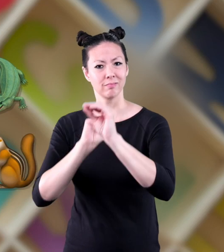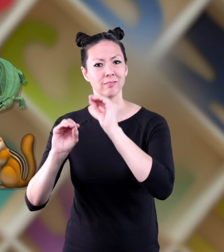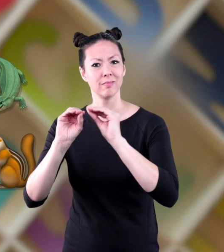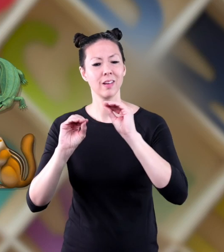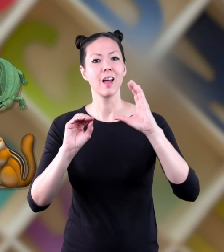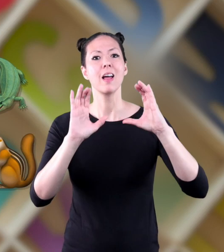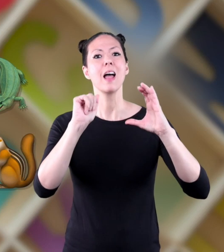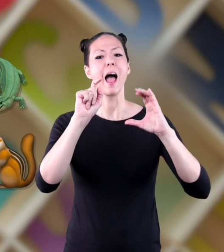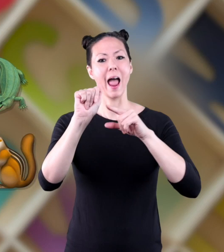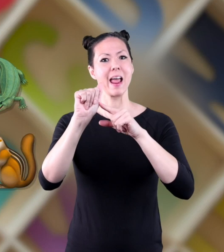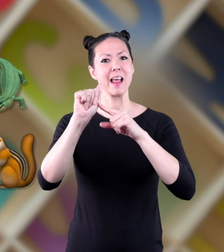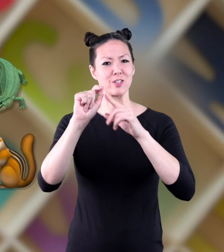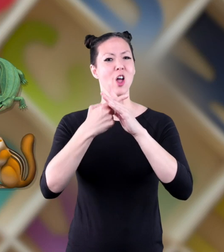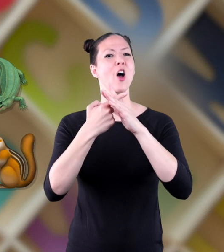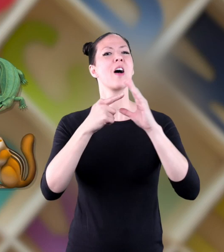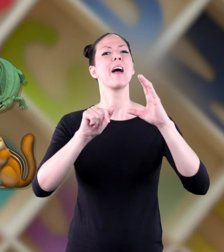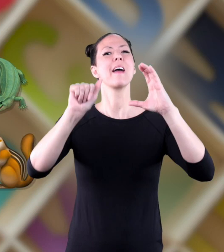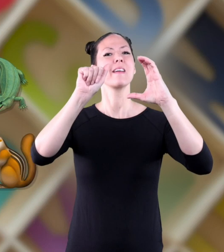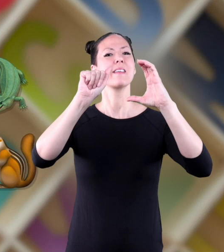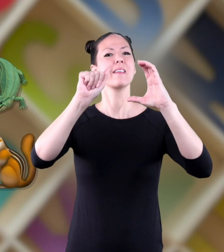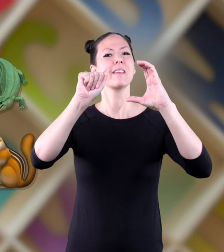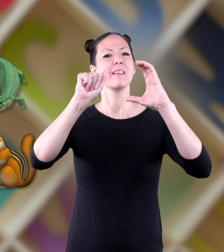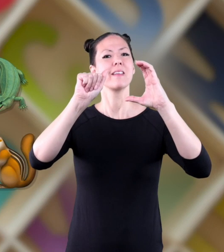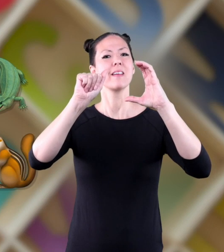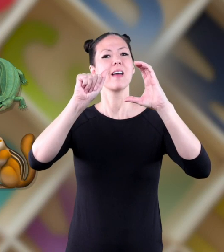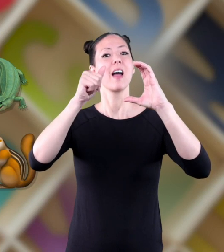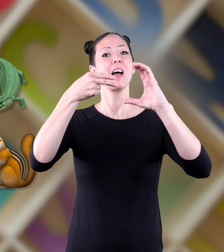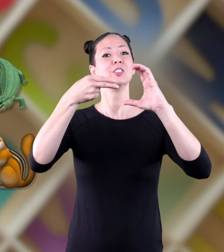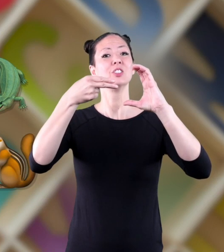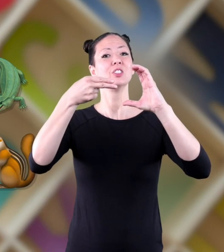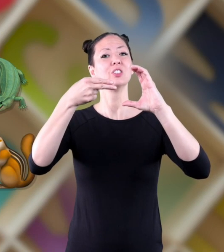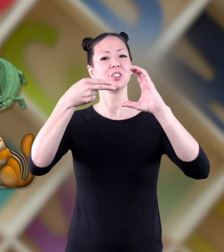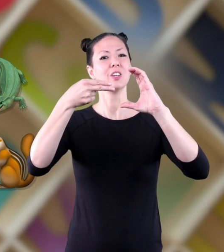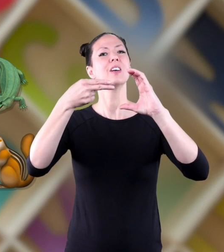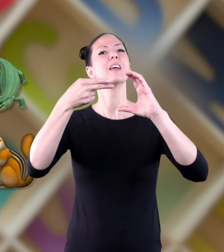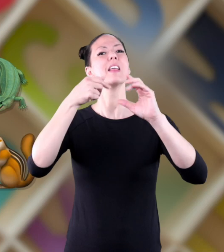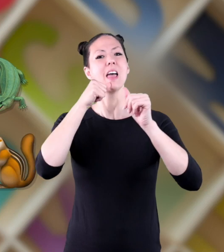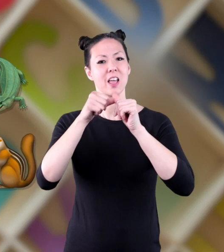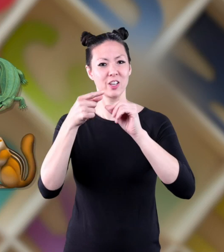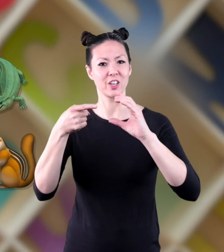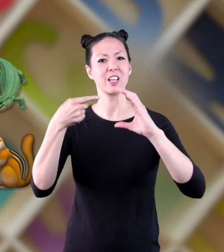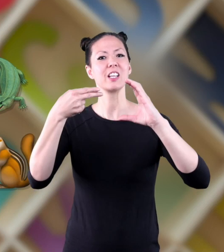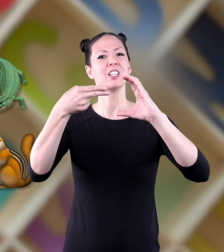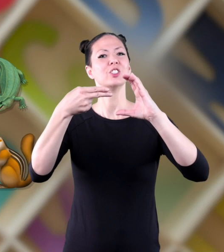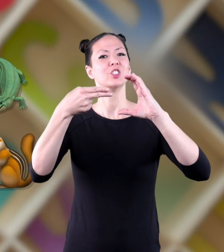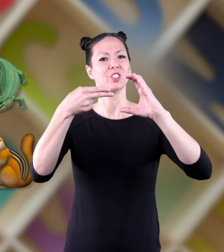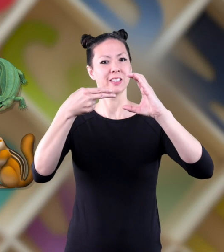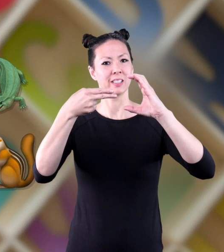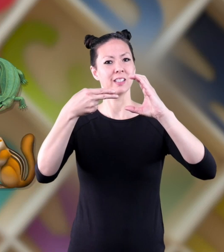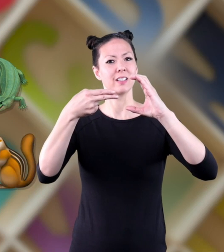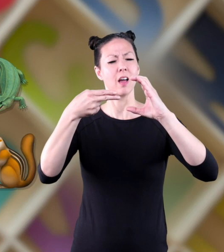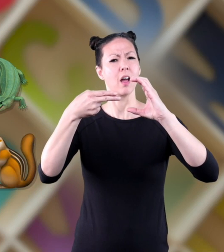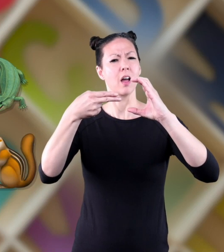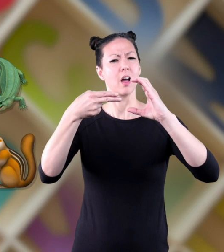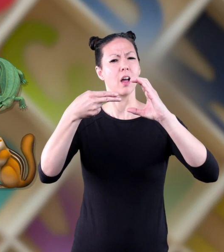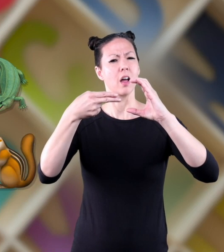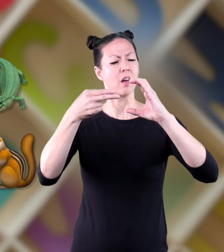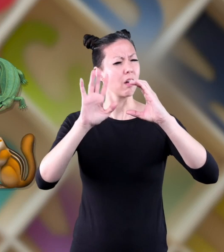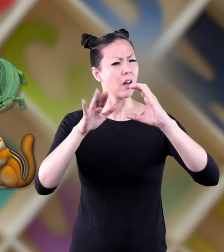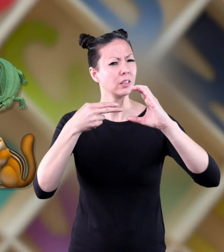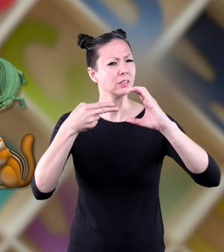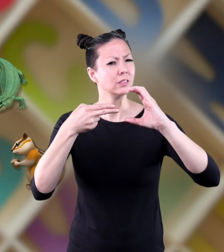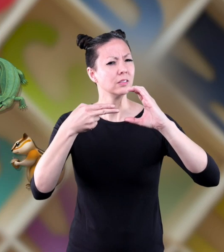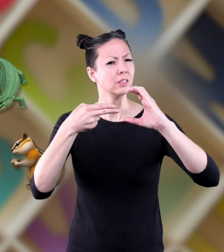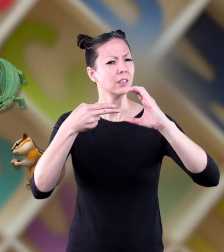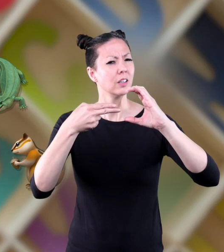cat, since the second letter is A. Then go to cheetah, because the second letter is H. Then, wait a